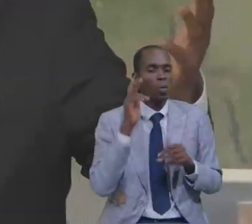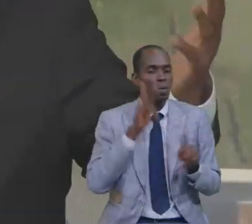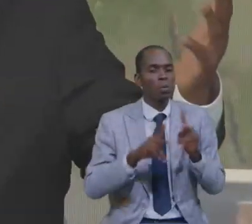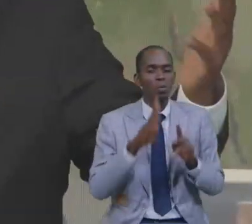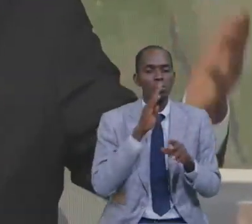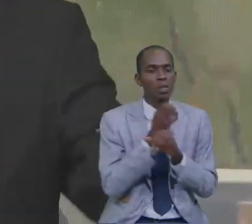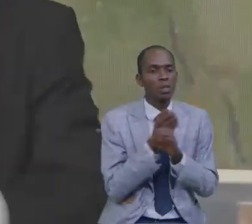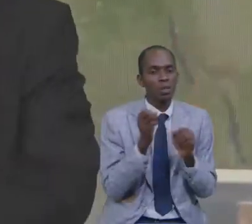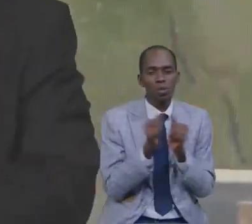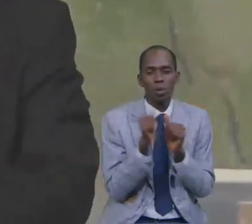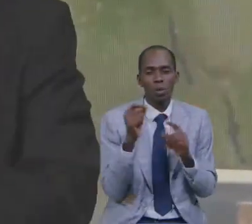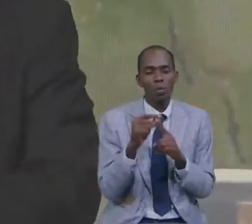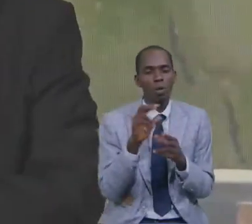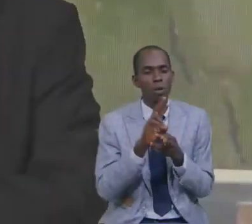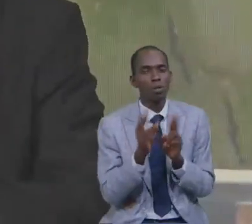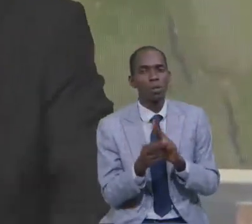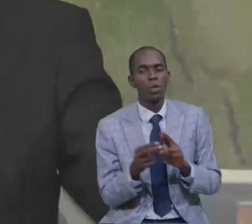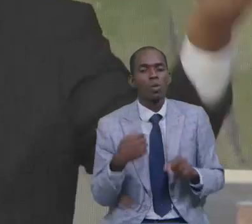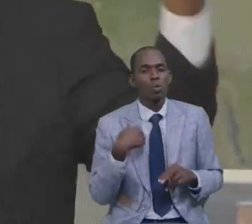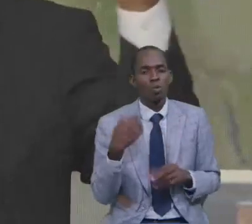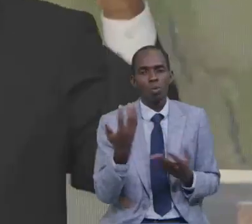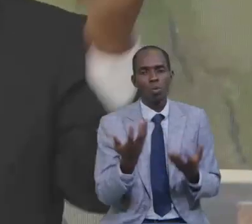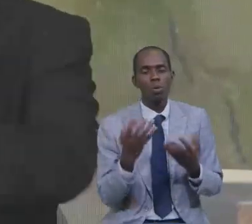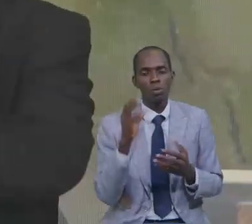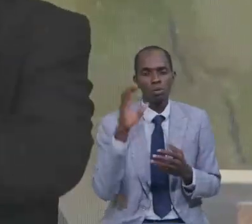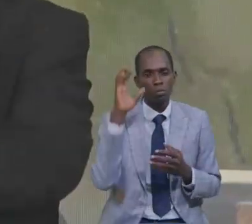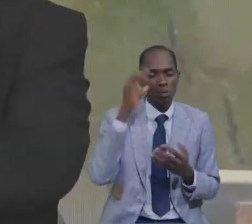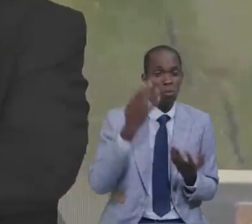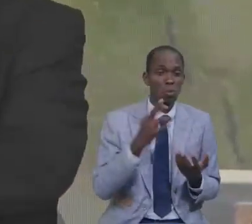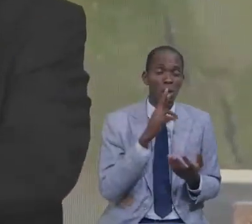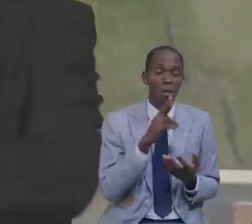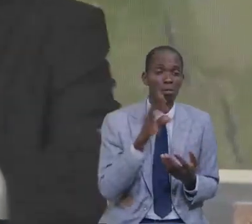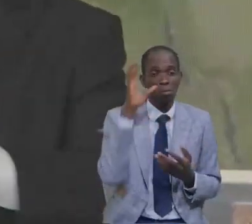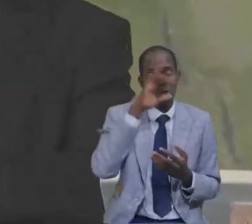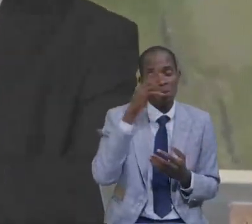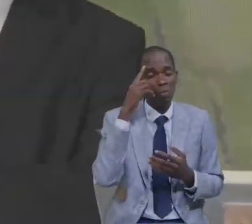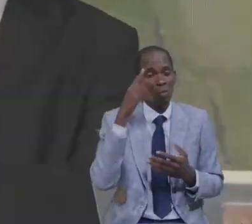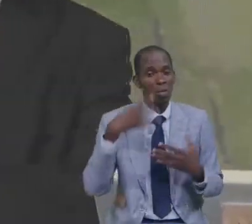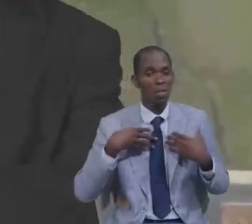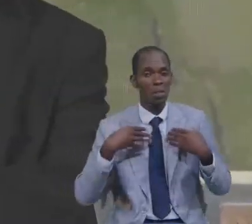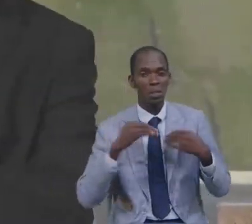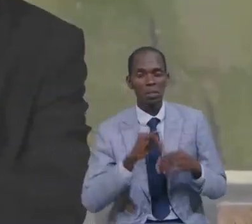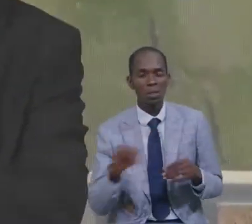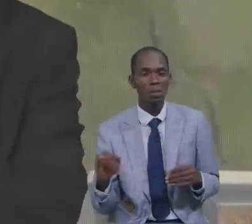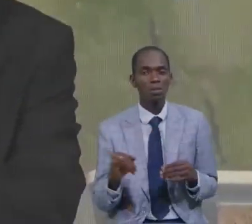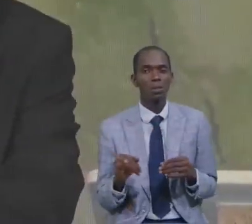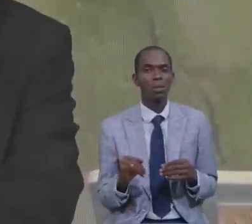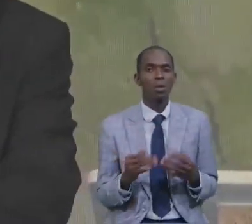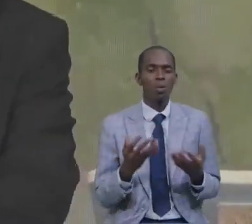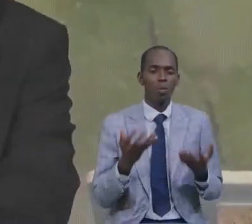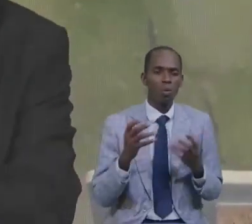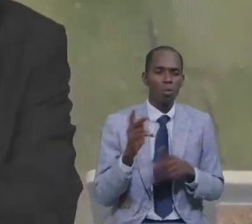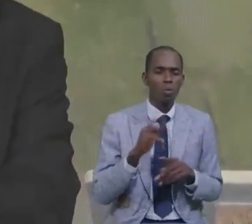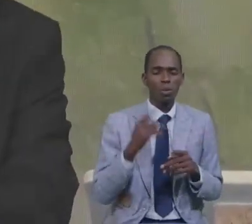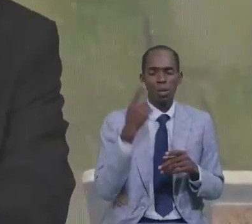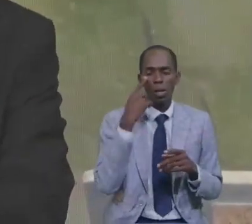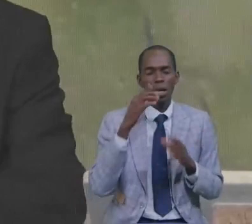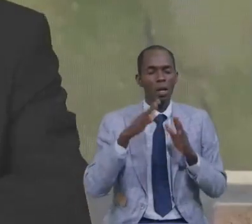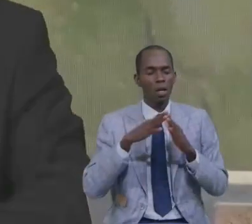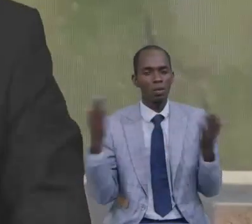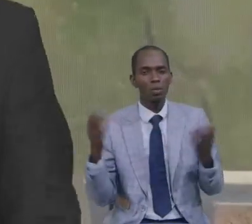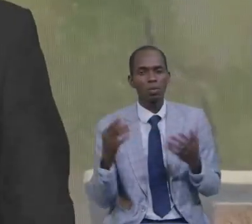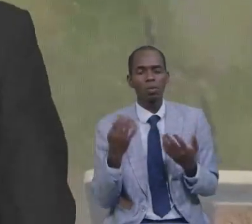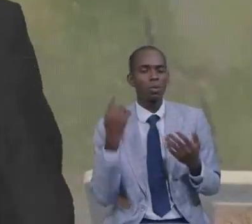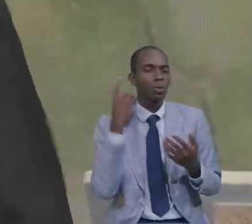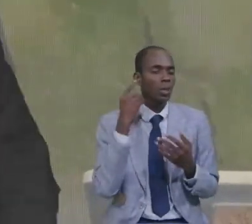eyes opening, the deaf hearing, and the lame rising up and walking. We're not going to talk about sin. We're not going to talk